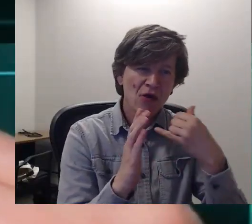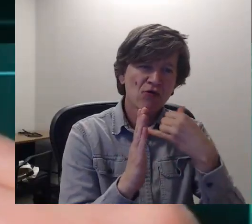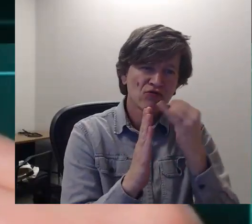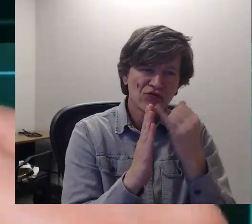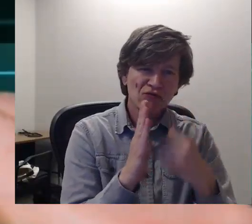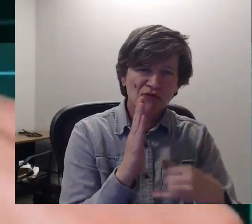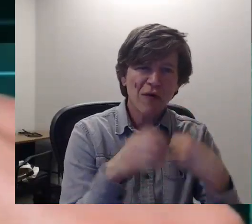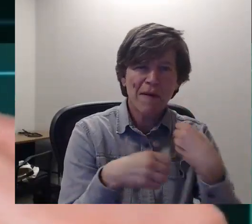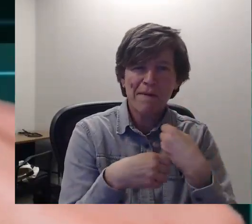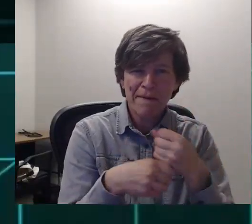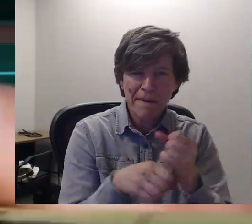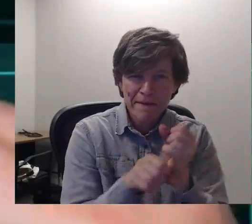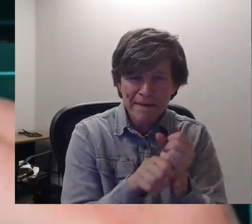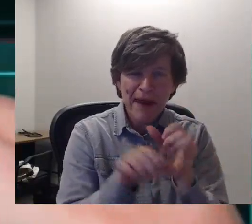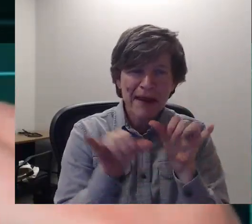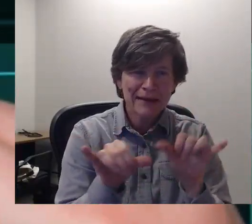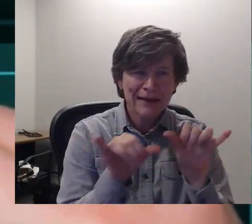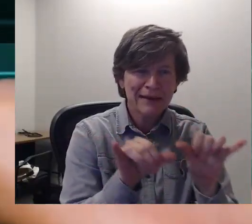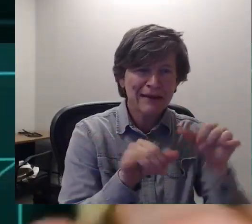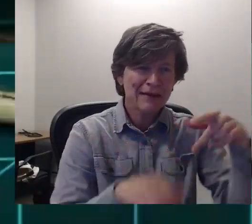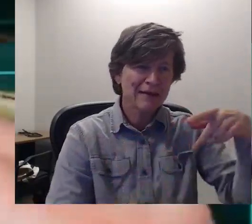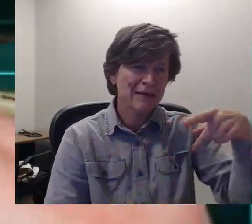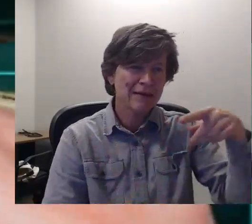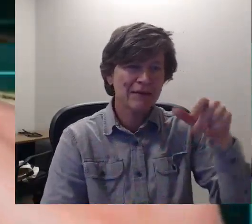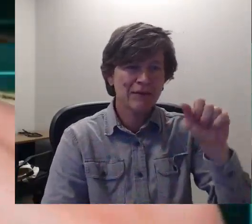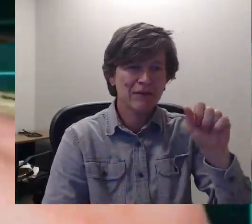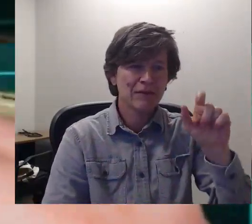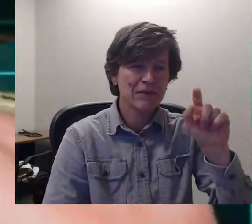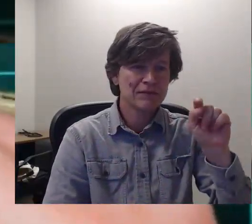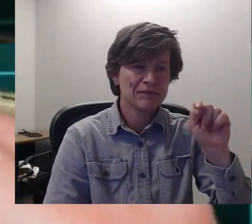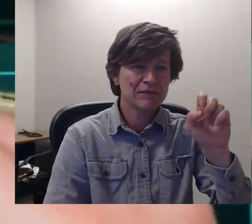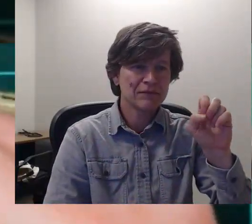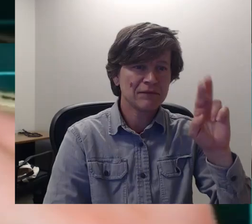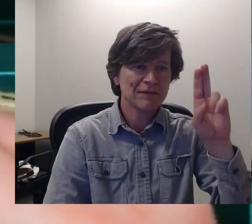instructions for dozens of them, as well as ideas for how to make up your own.